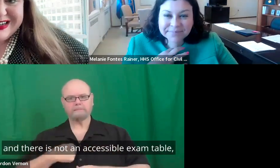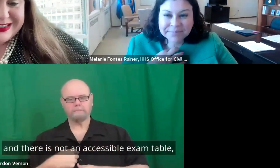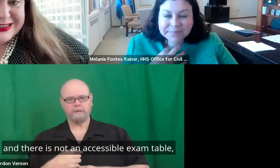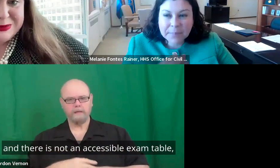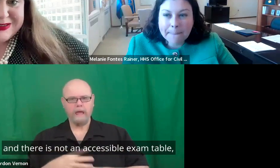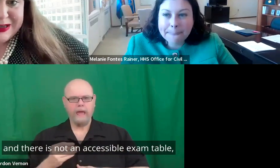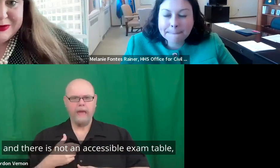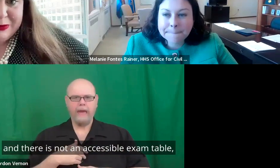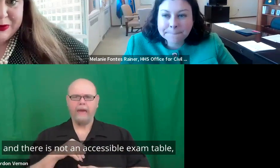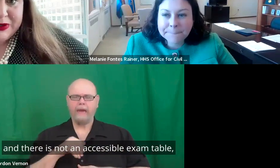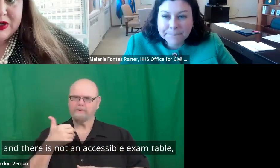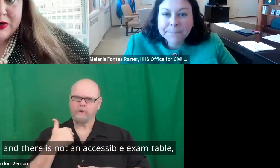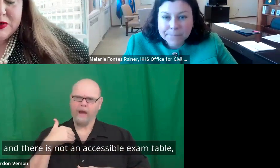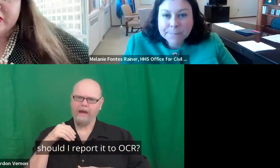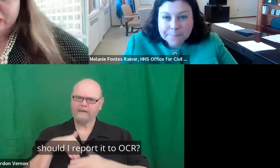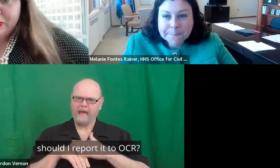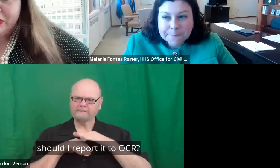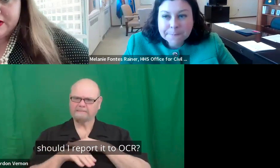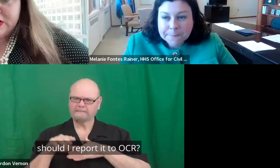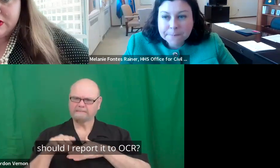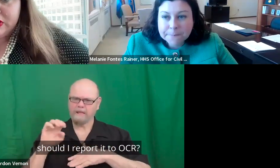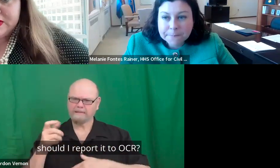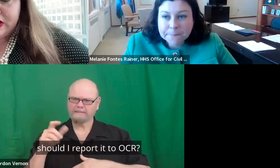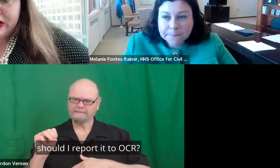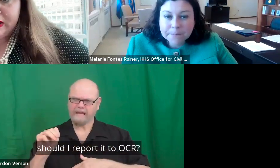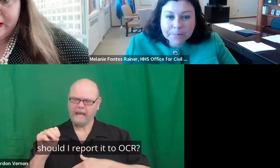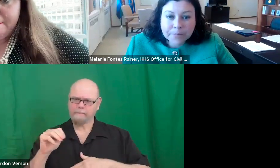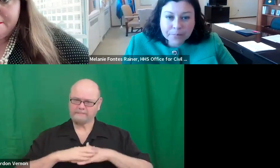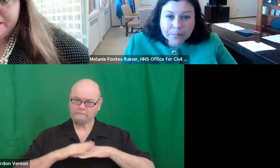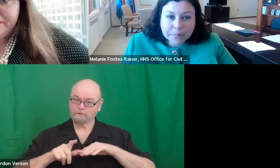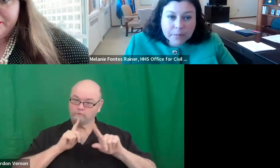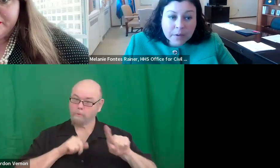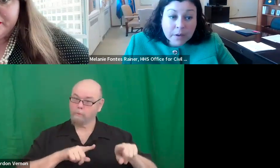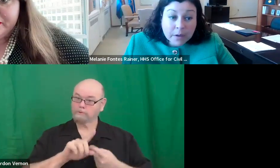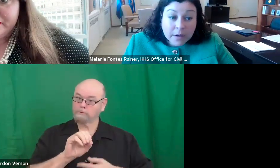there is not an accessible exam table, should I report it to OCR?